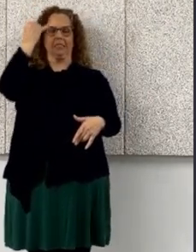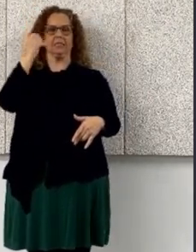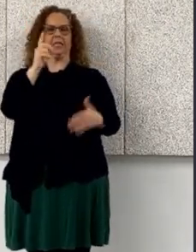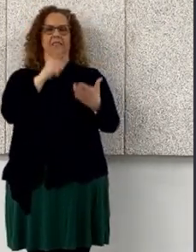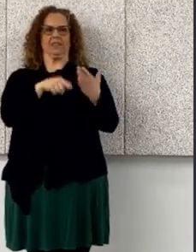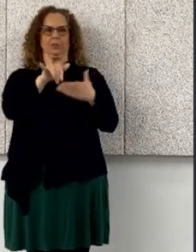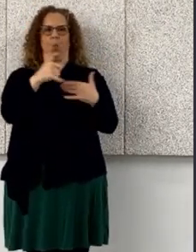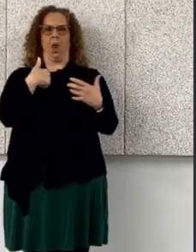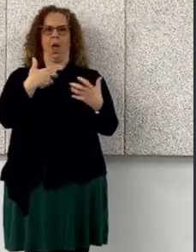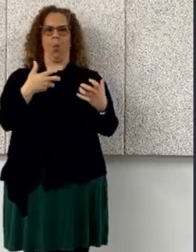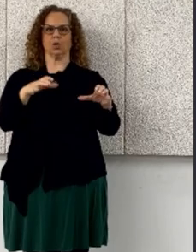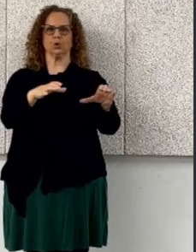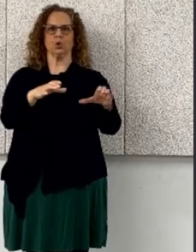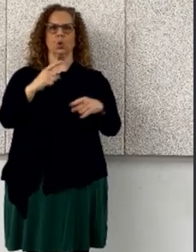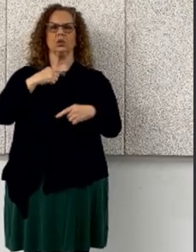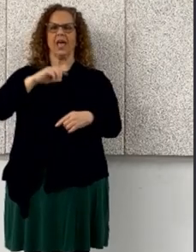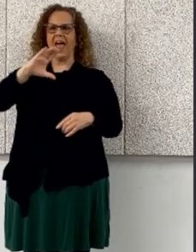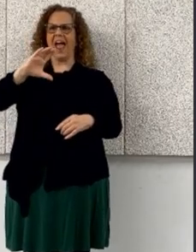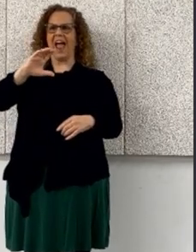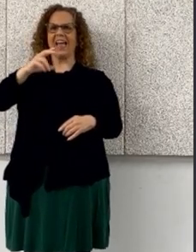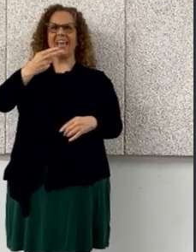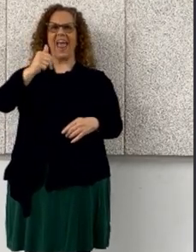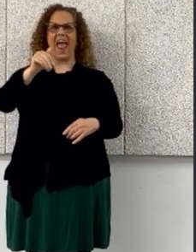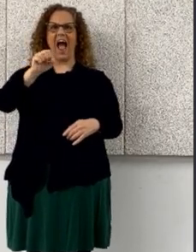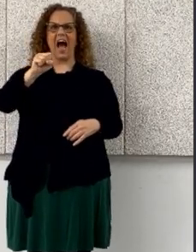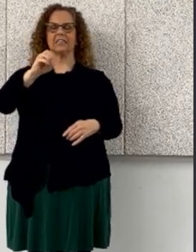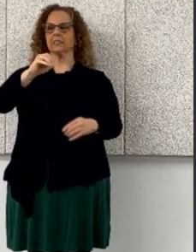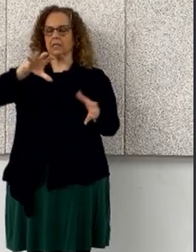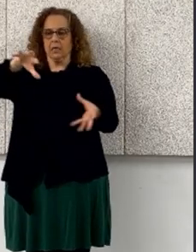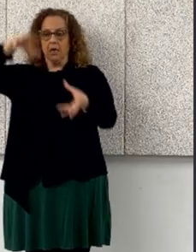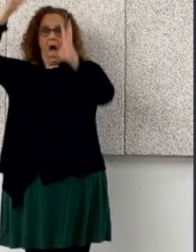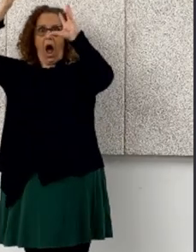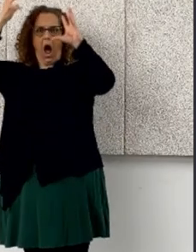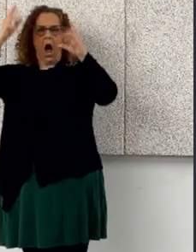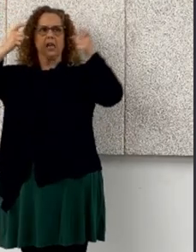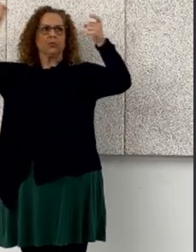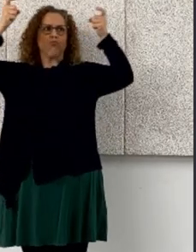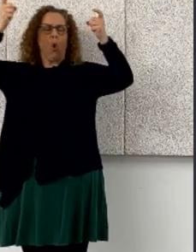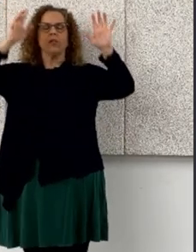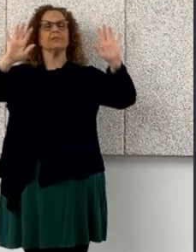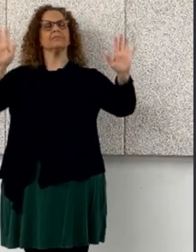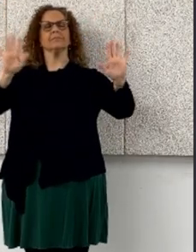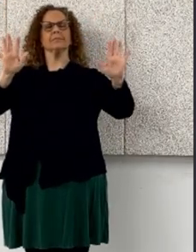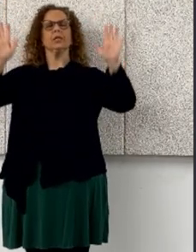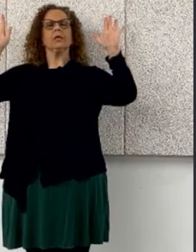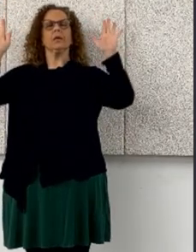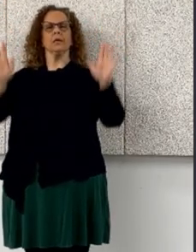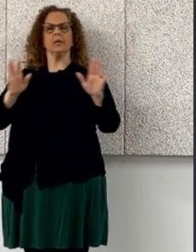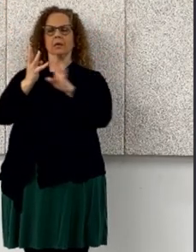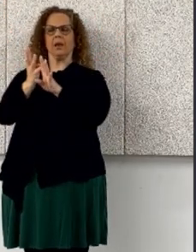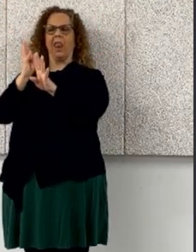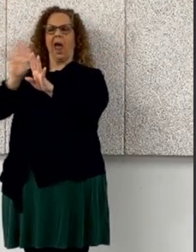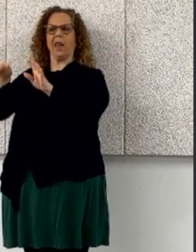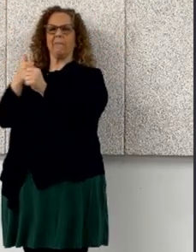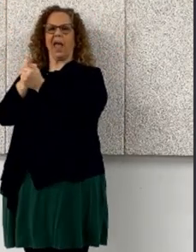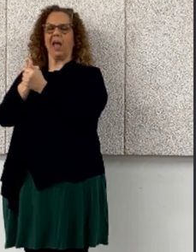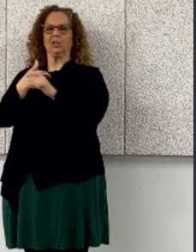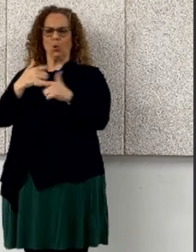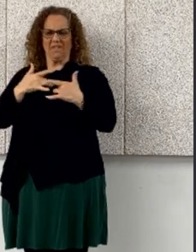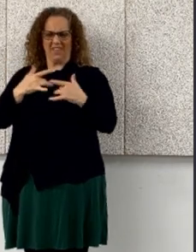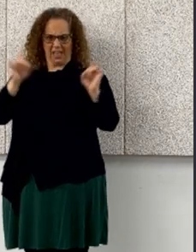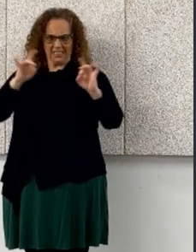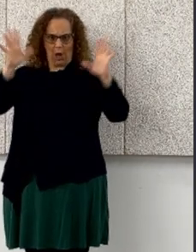people who are like, chaos is reigning, but that person is saying a thing will line up behind that because it feels terrible to be like